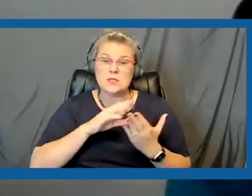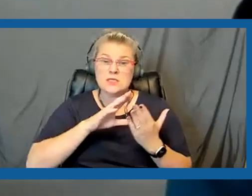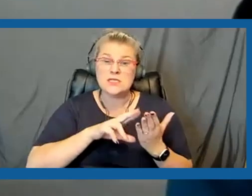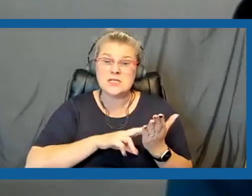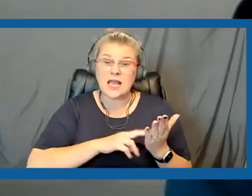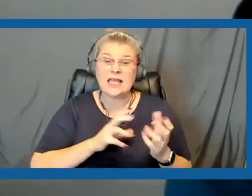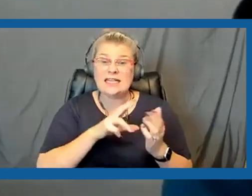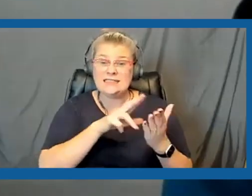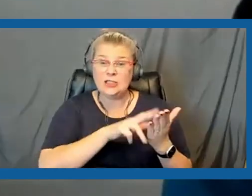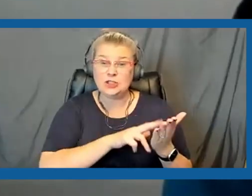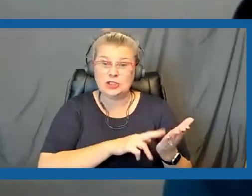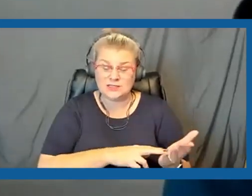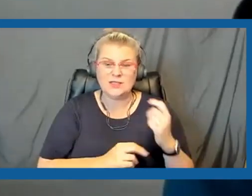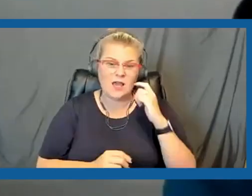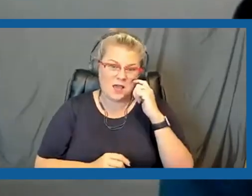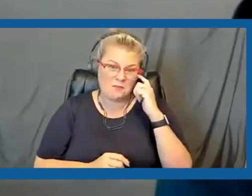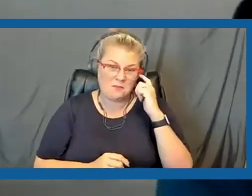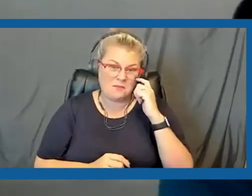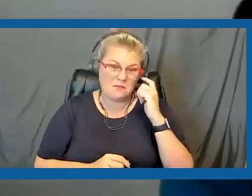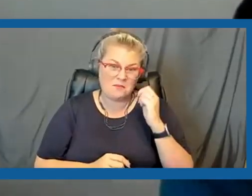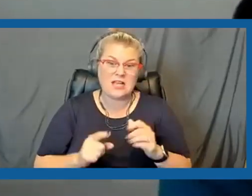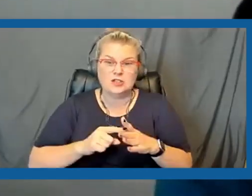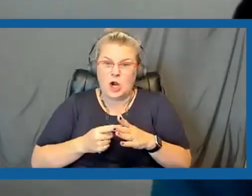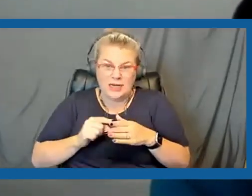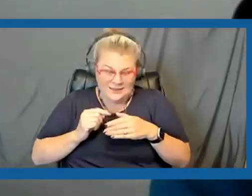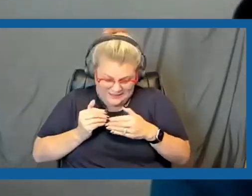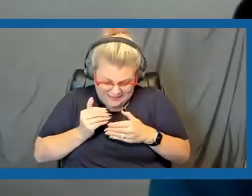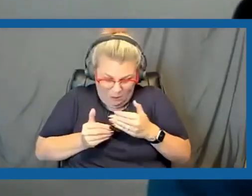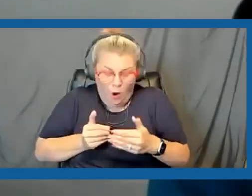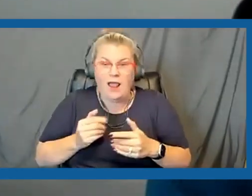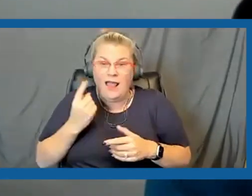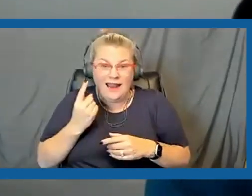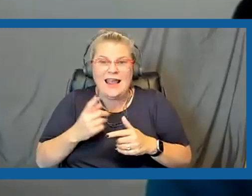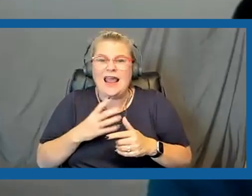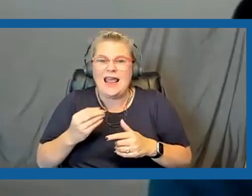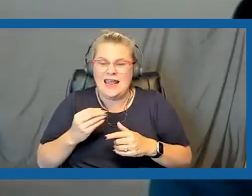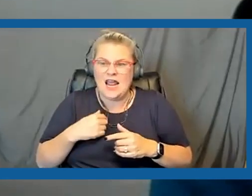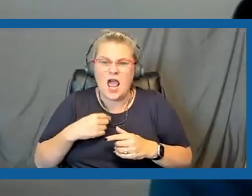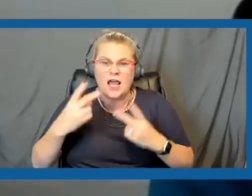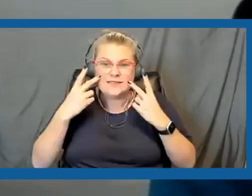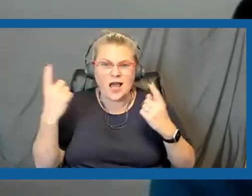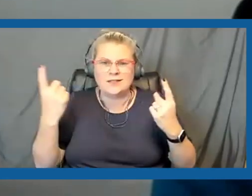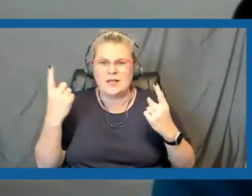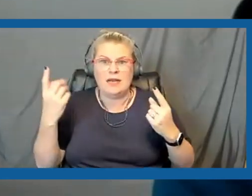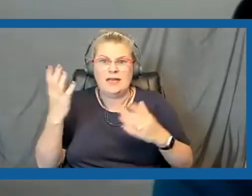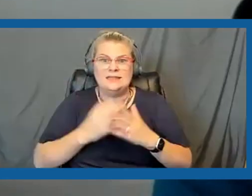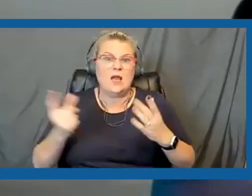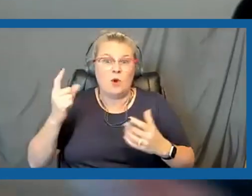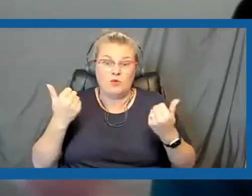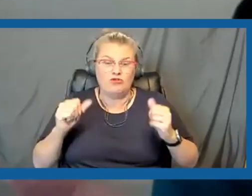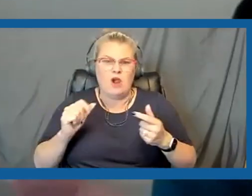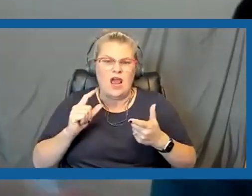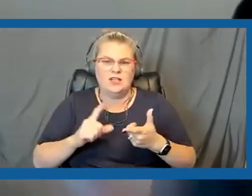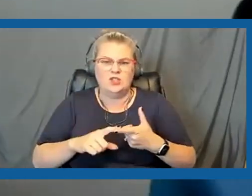literally step one. But that was that first step, because I saw somebody somewhere was going to try to